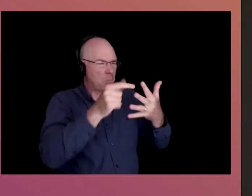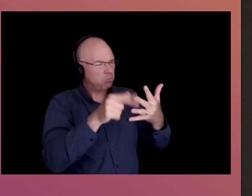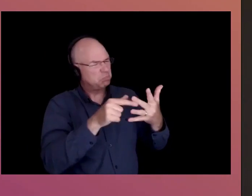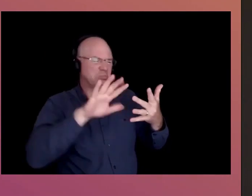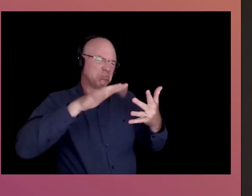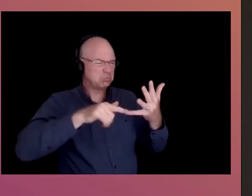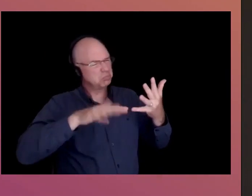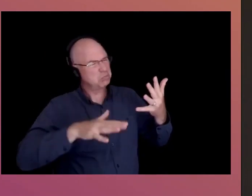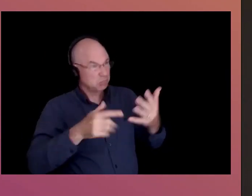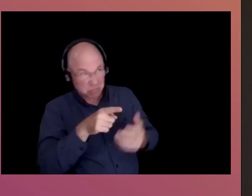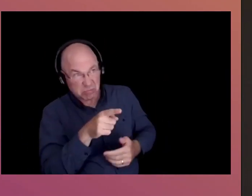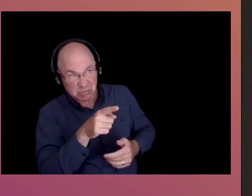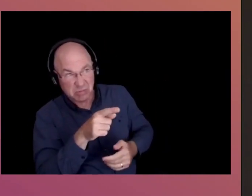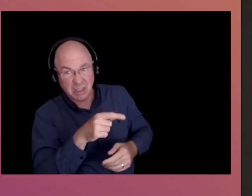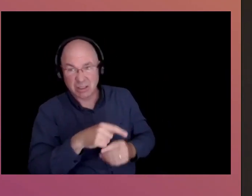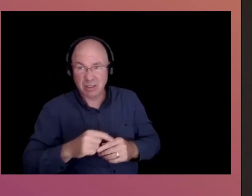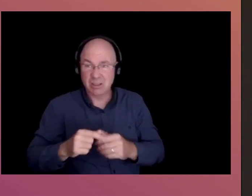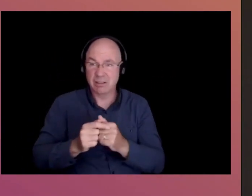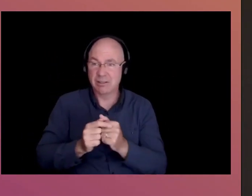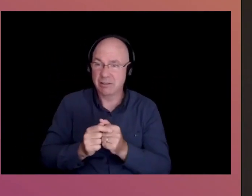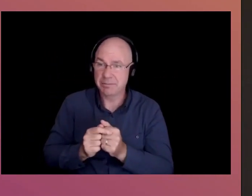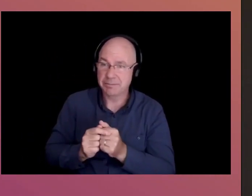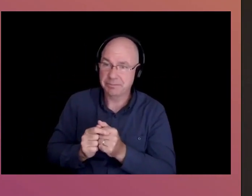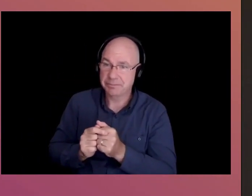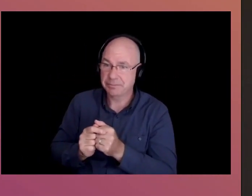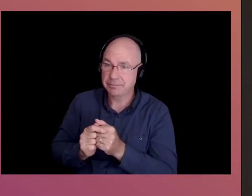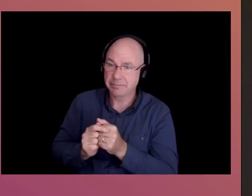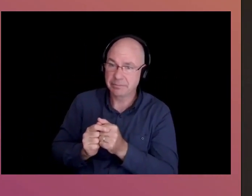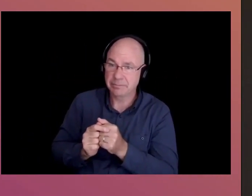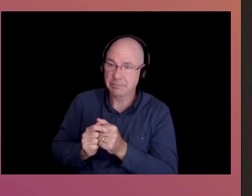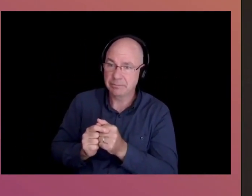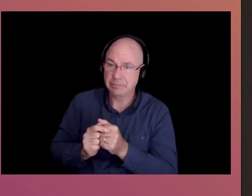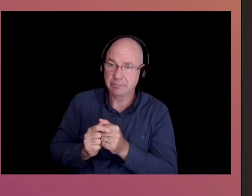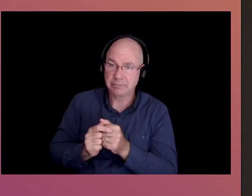so, you know, discarded,